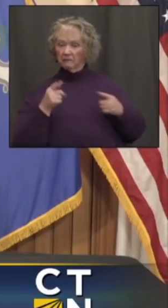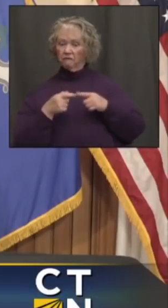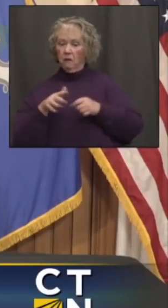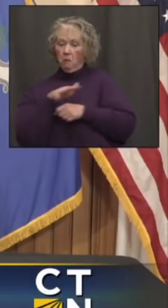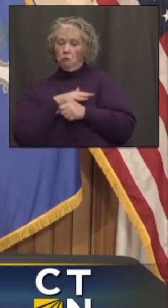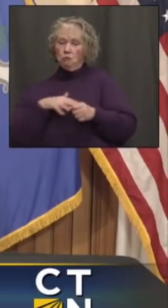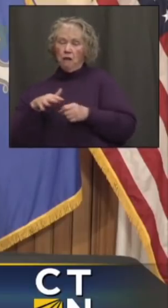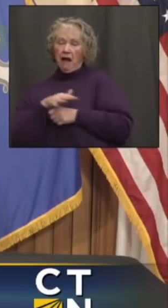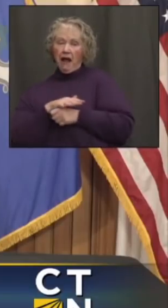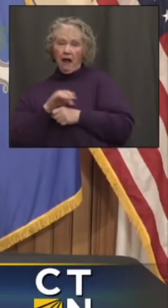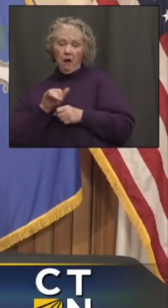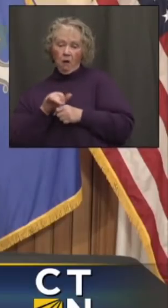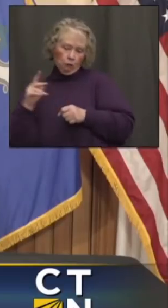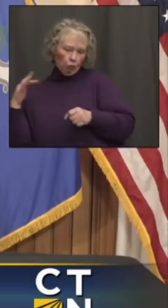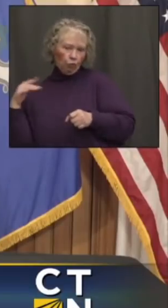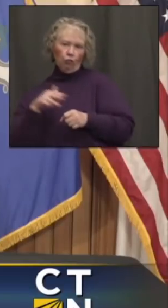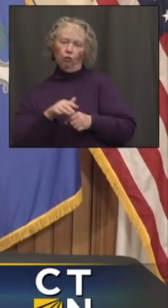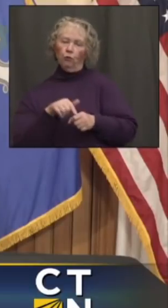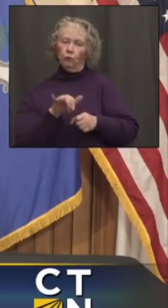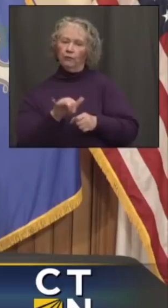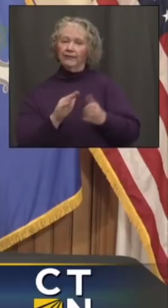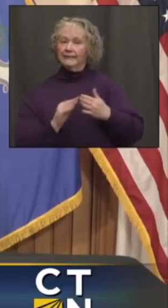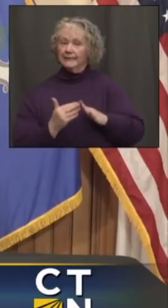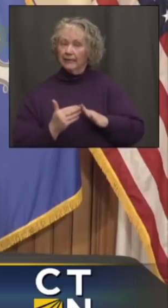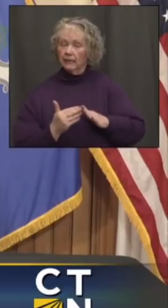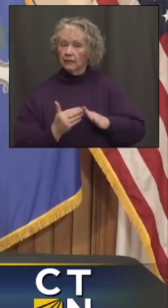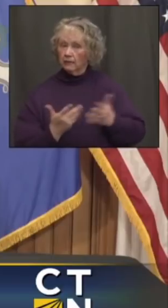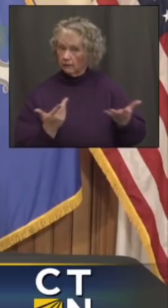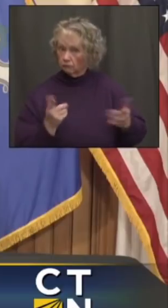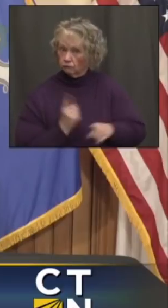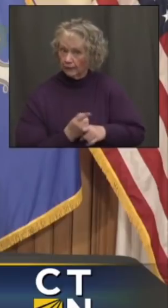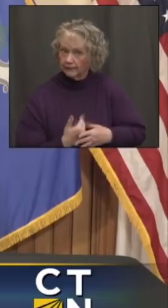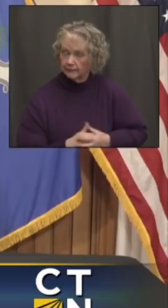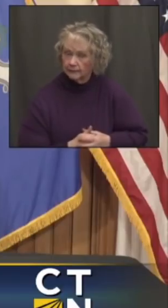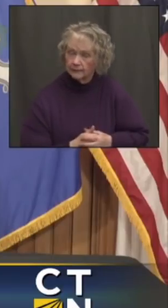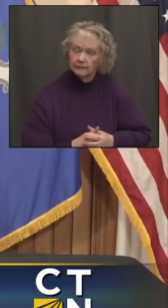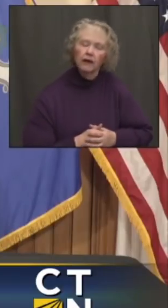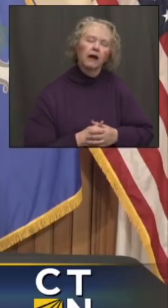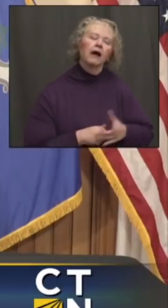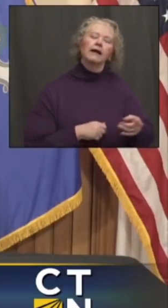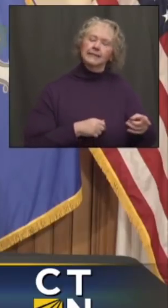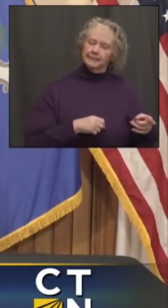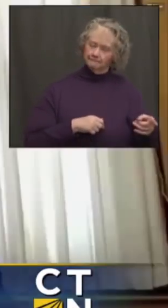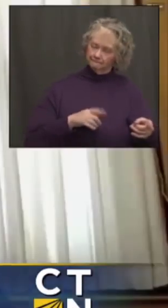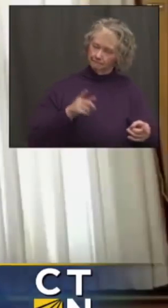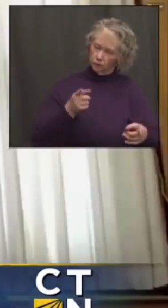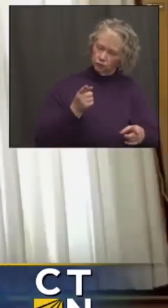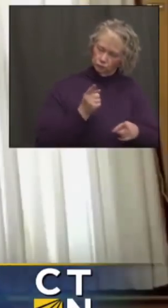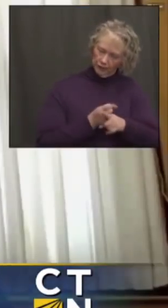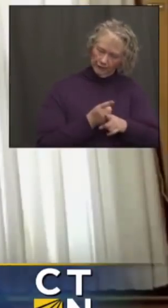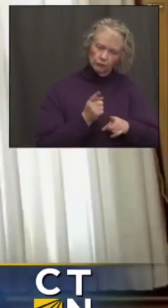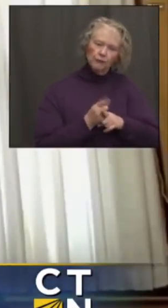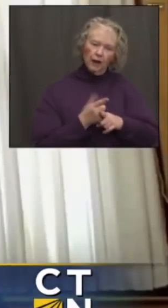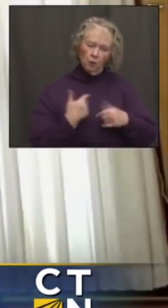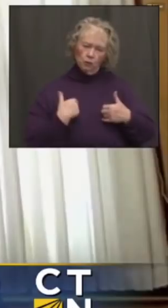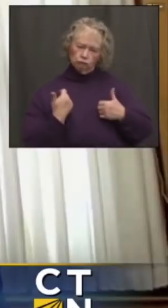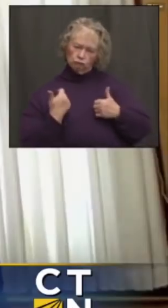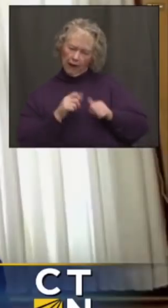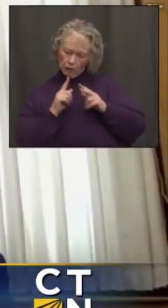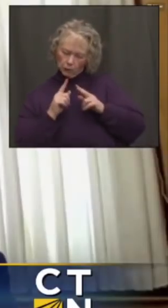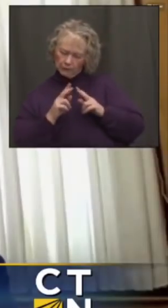those vaccines? I mean, I imagine if you're sending vaccines to sites in Bridgeport or Waterbury or Hartford, you're getting